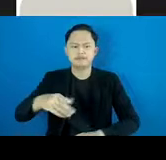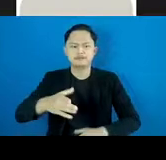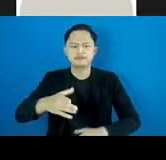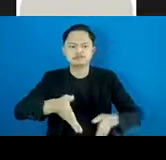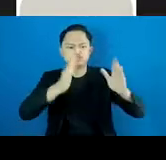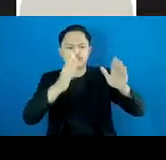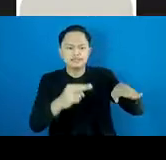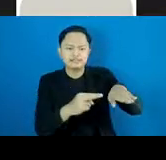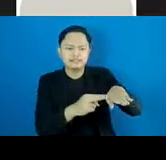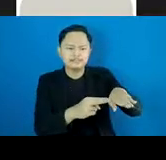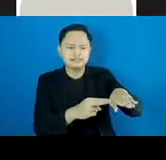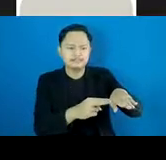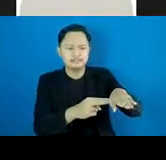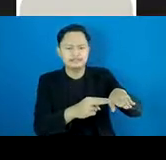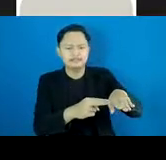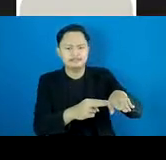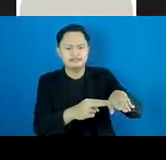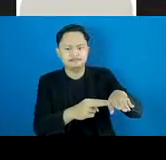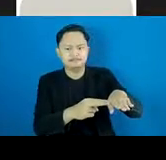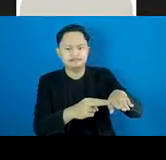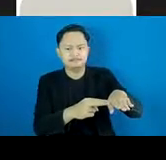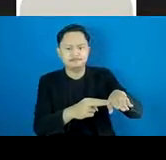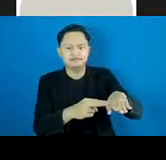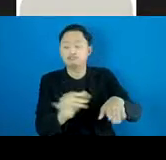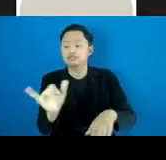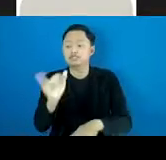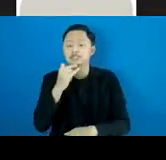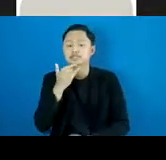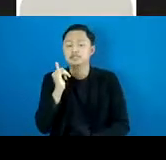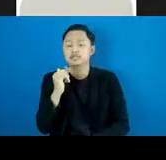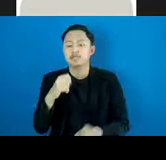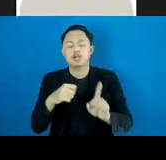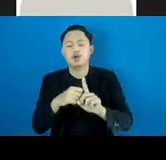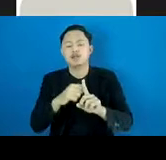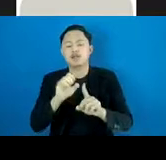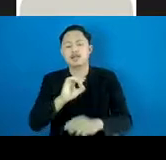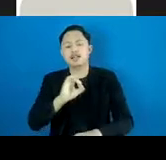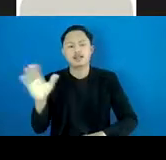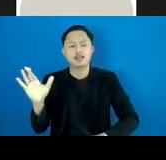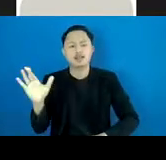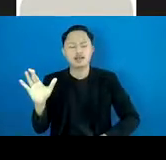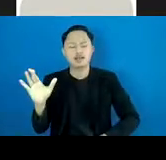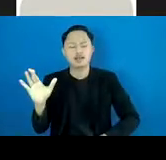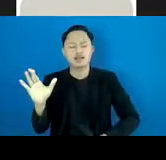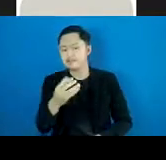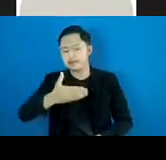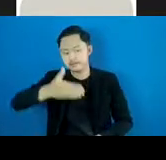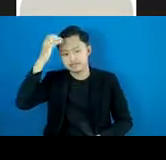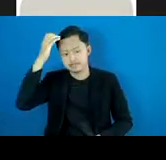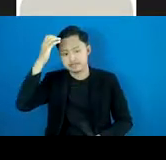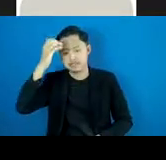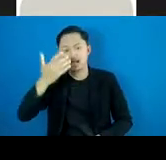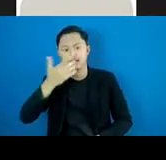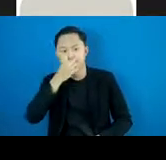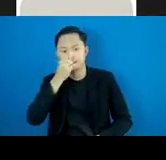amount of energy that they use. Similarly, there will be another contract for the leasing of the buses between the lessor and the